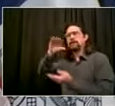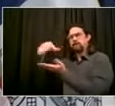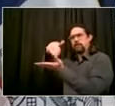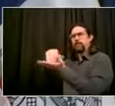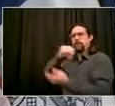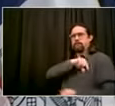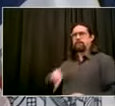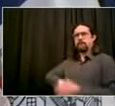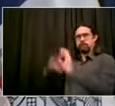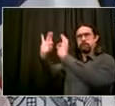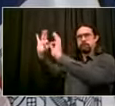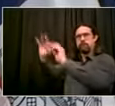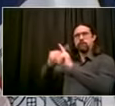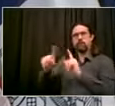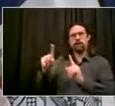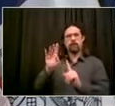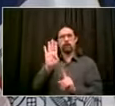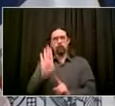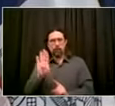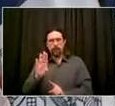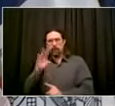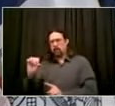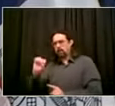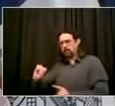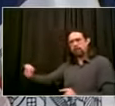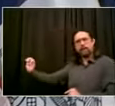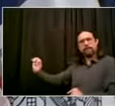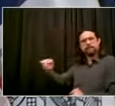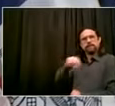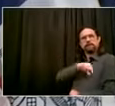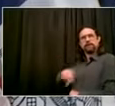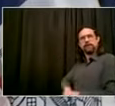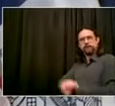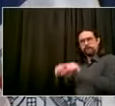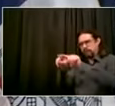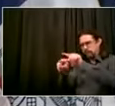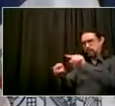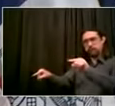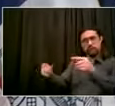off all over the city, as you saw that seven-day rolling average number.